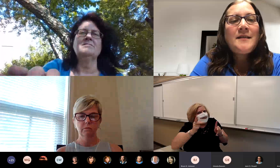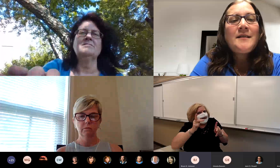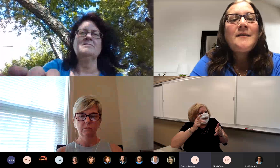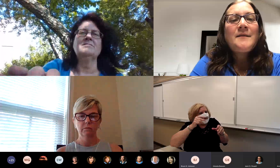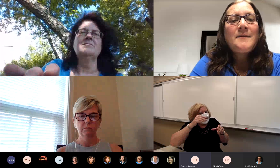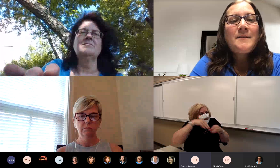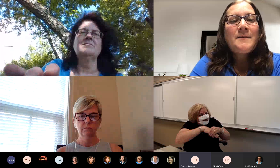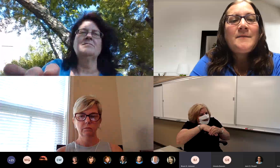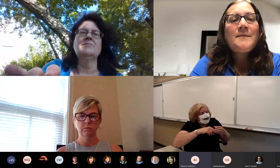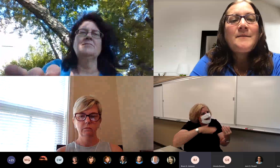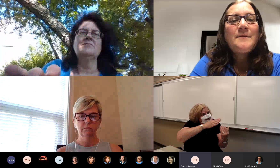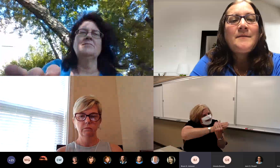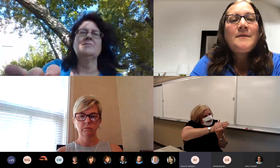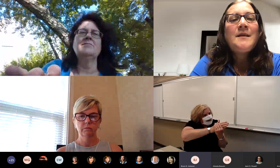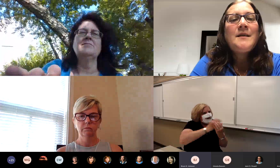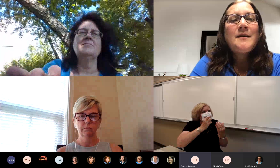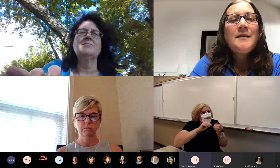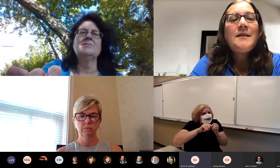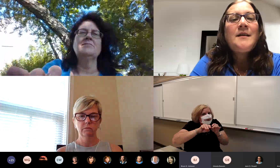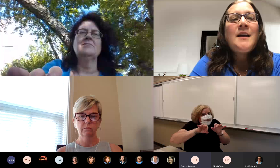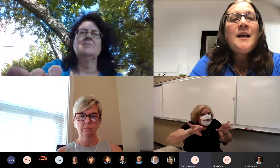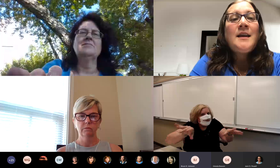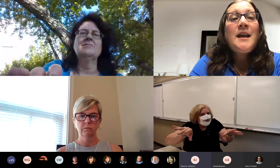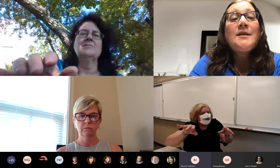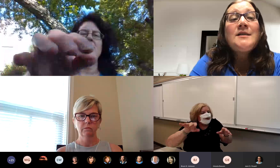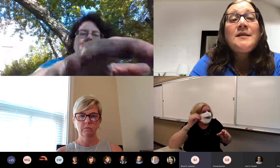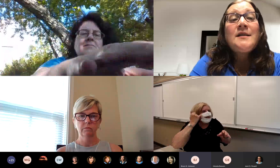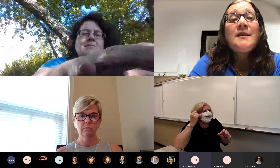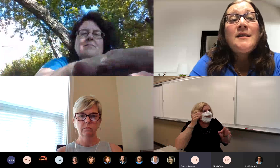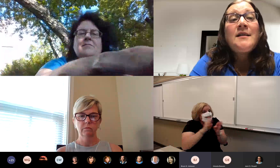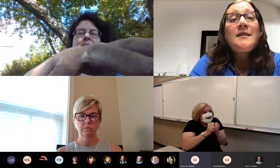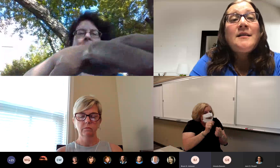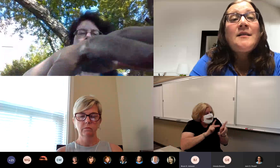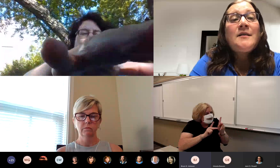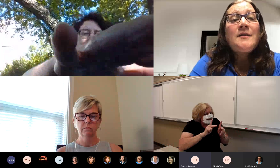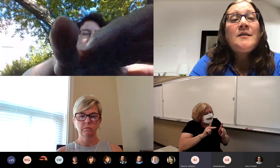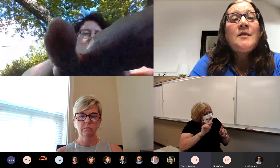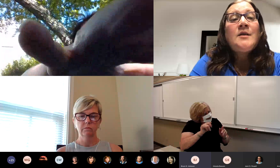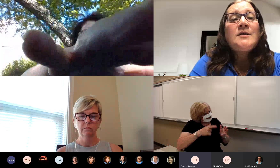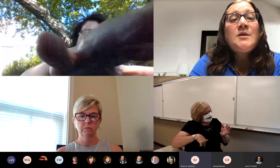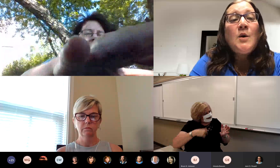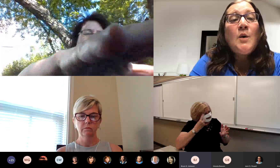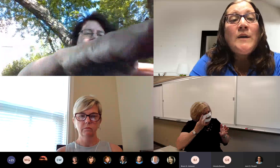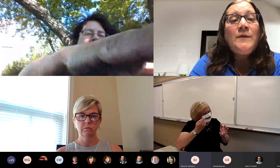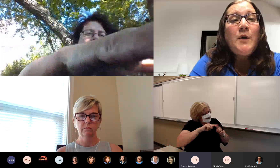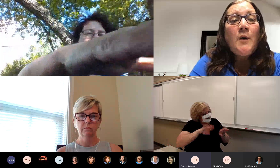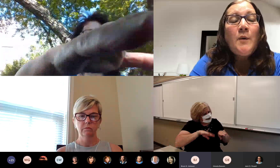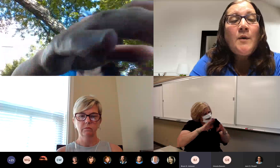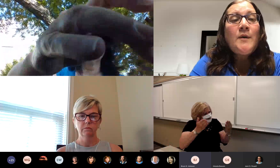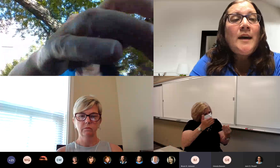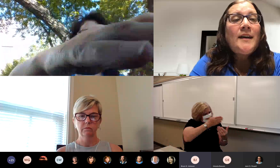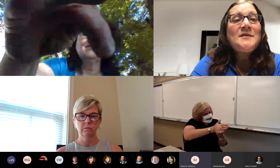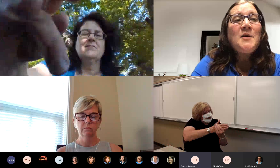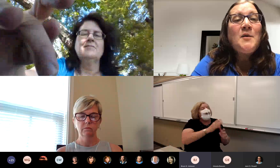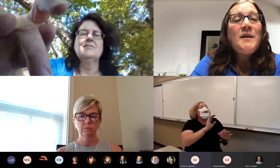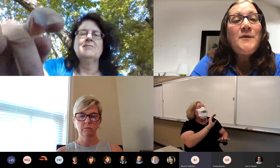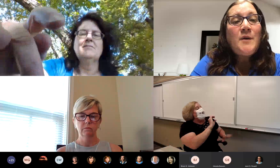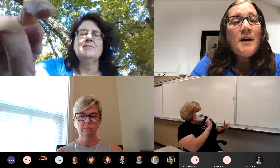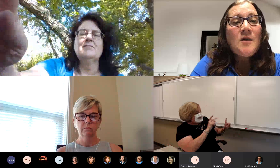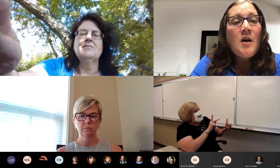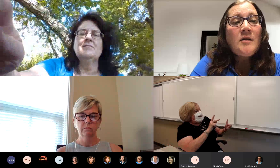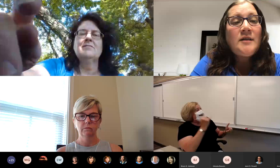to anybody that I happen to be in a meeting with. But that's what I see when I open up files. So if you go, okay.